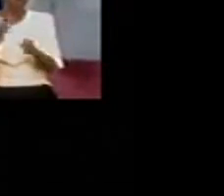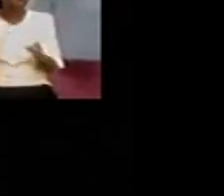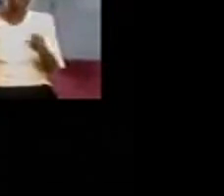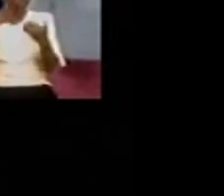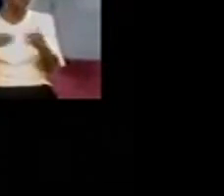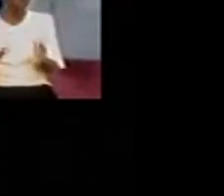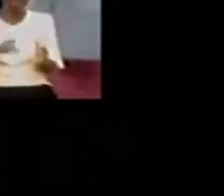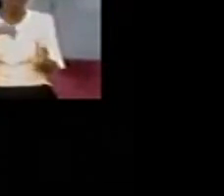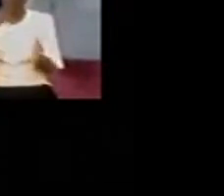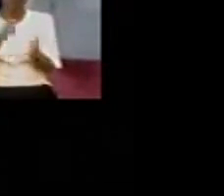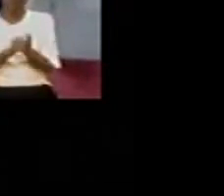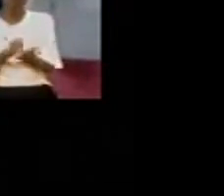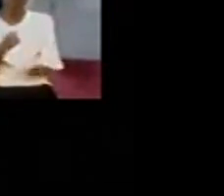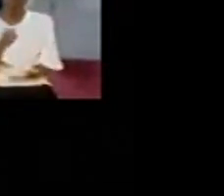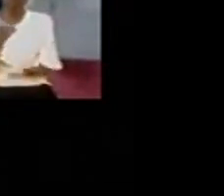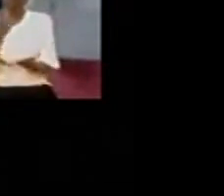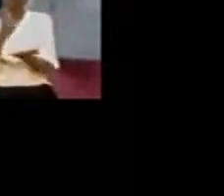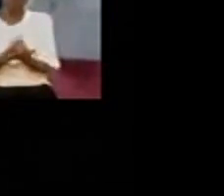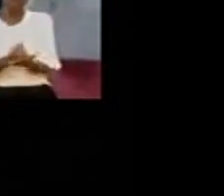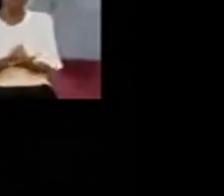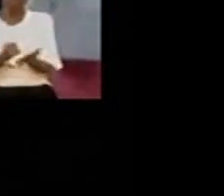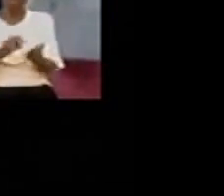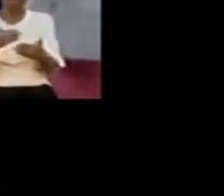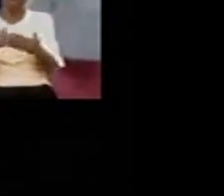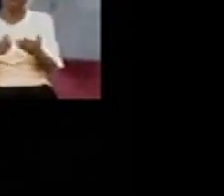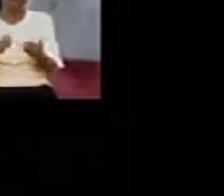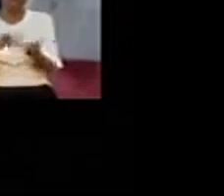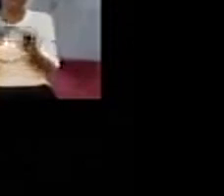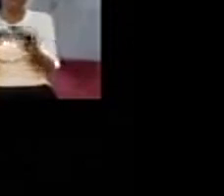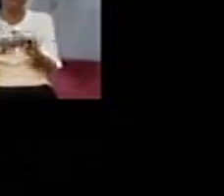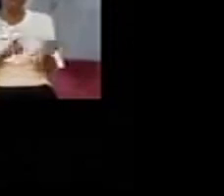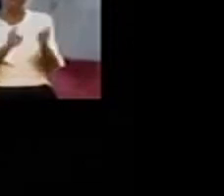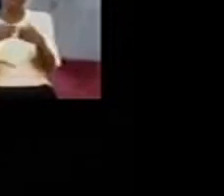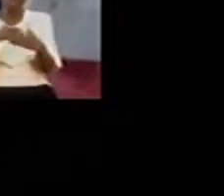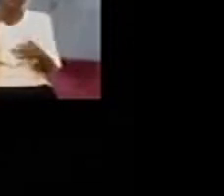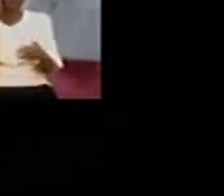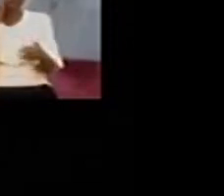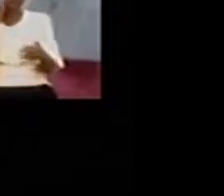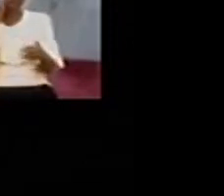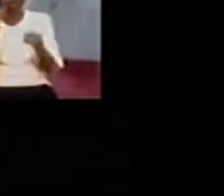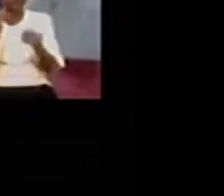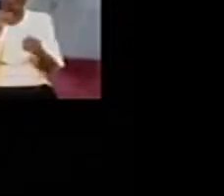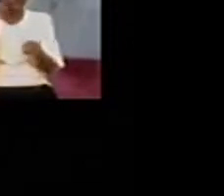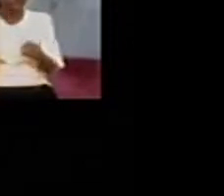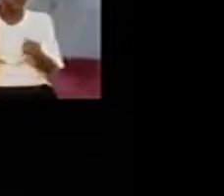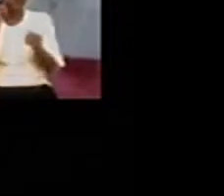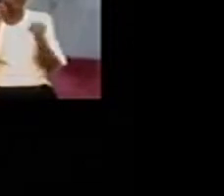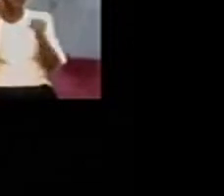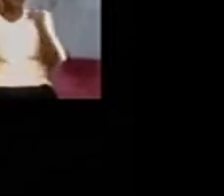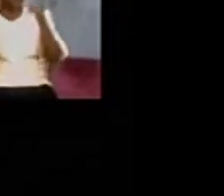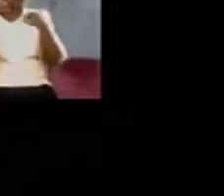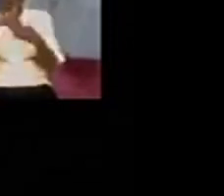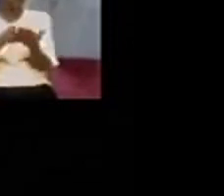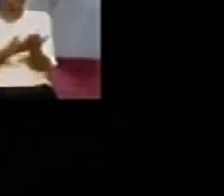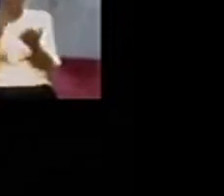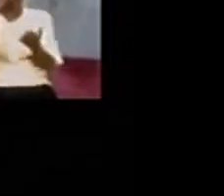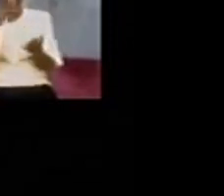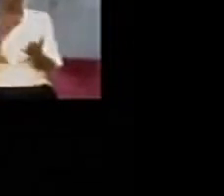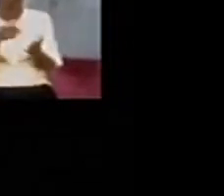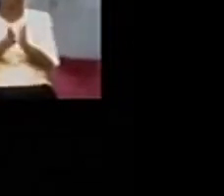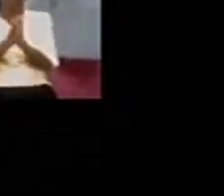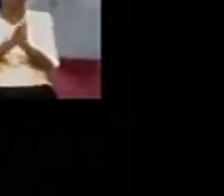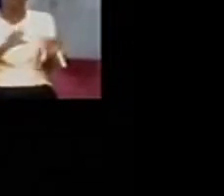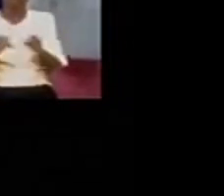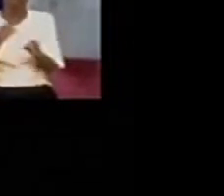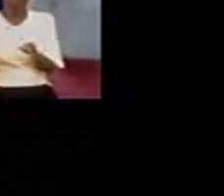wake up I asked him whether the deepest he said no this morning he wake up again I checked even his rapper everything is and